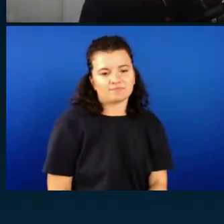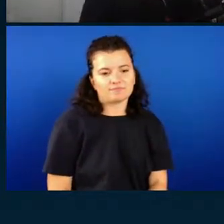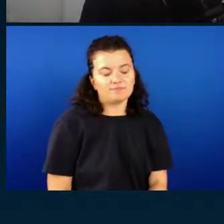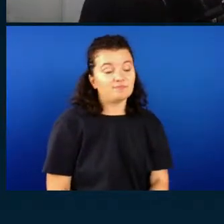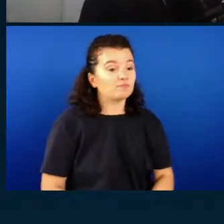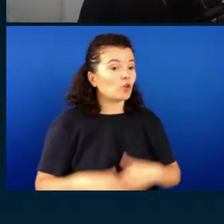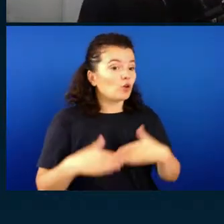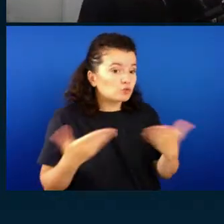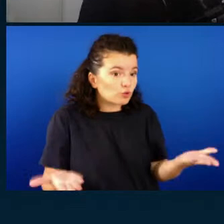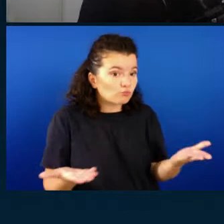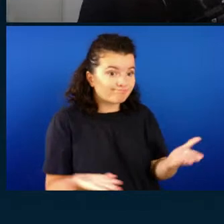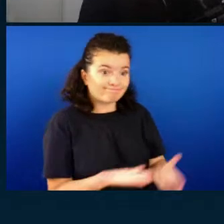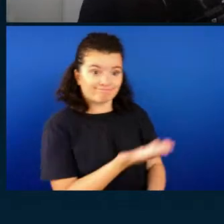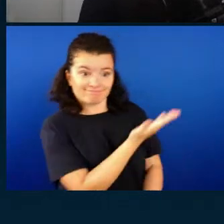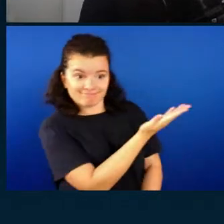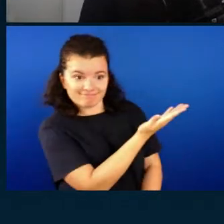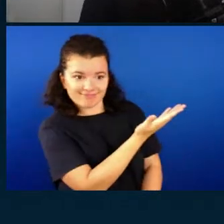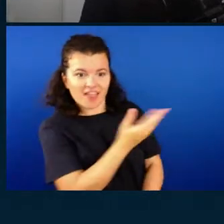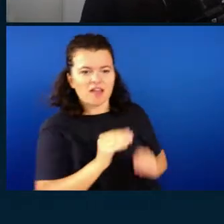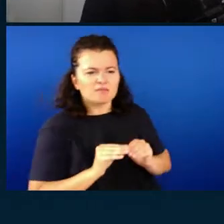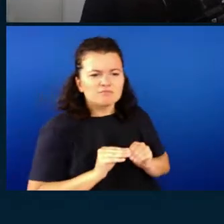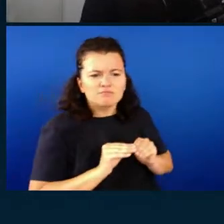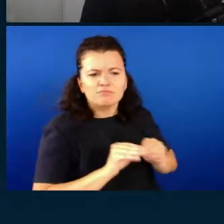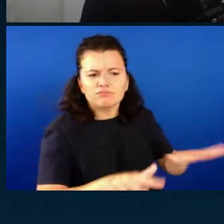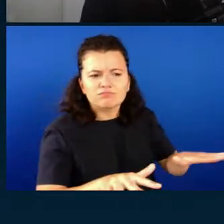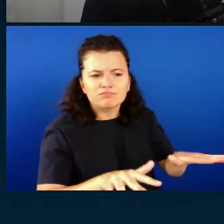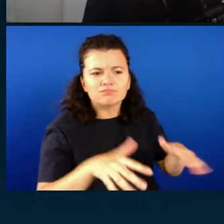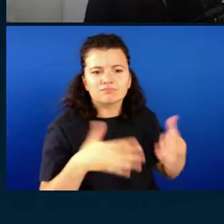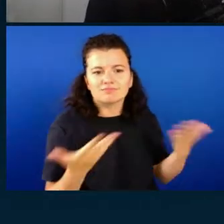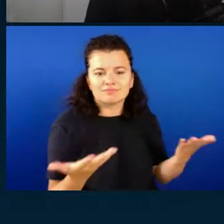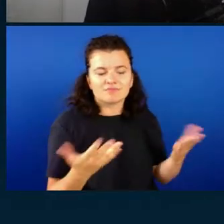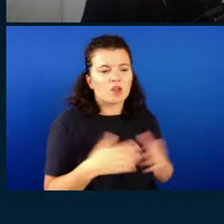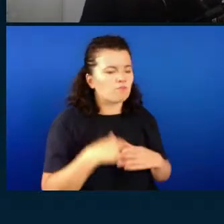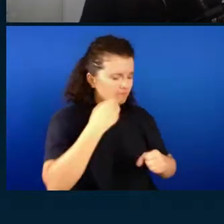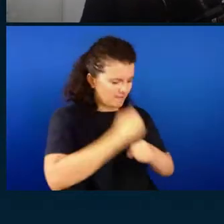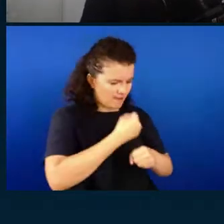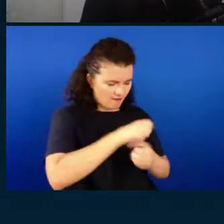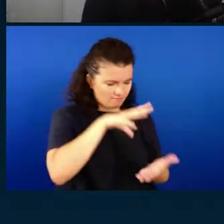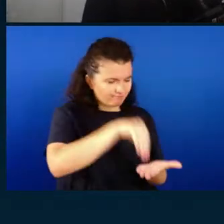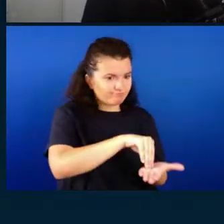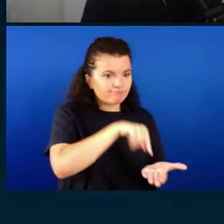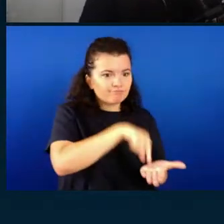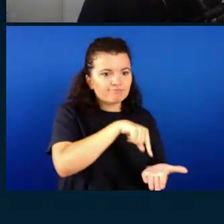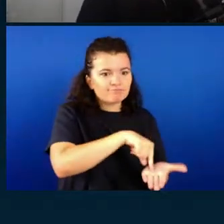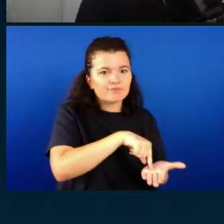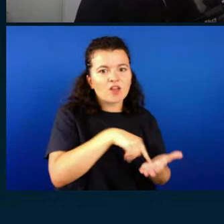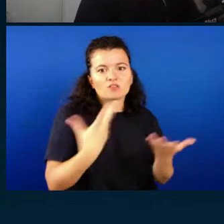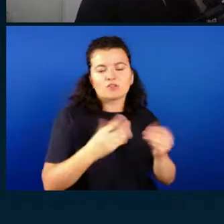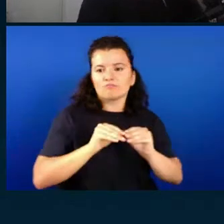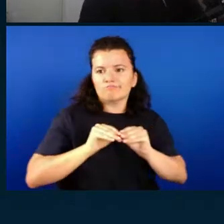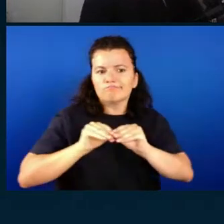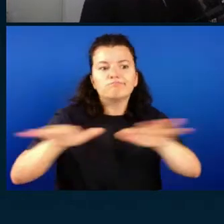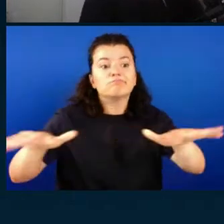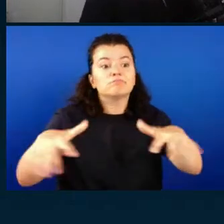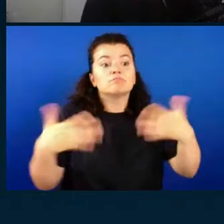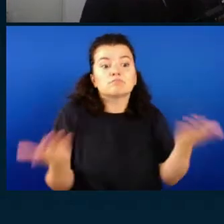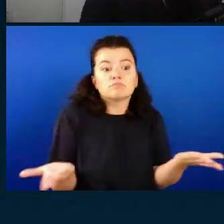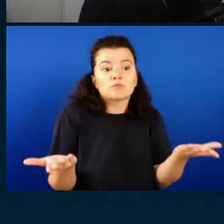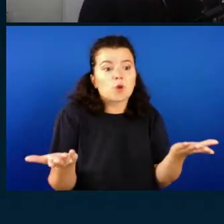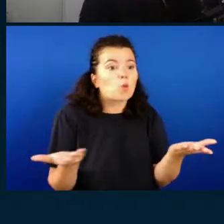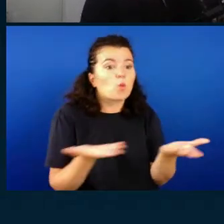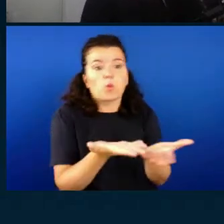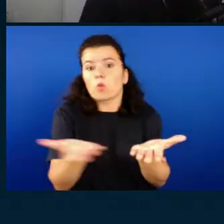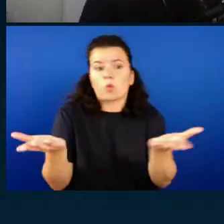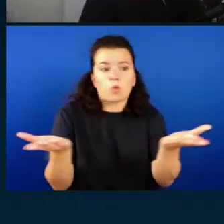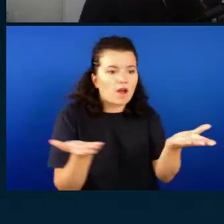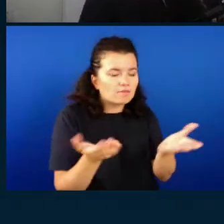So let's talk about deployment. We're going to create a function app. What are our options to deploy a function app to Azure, as we're